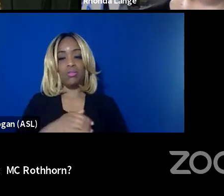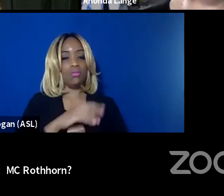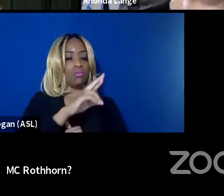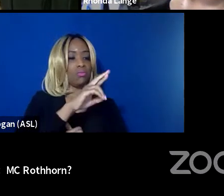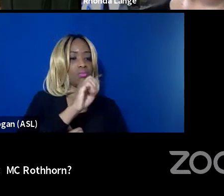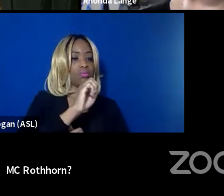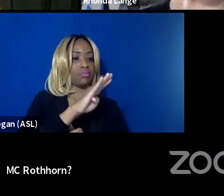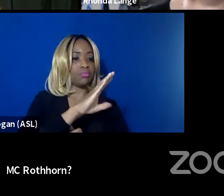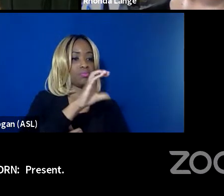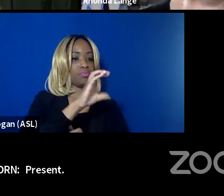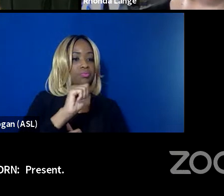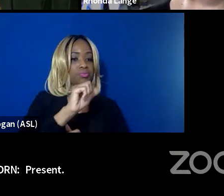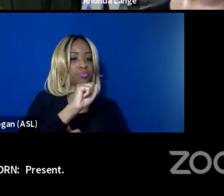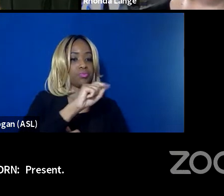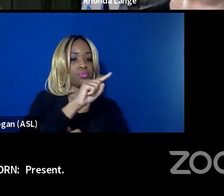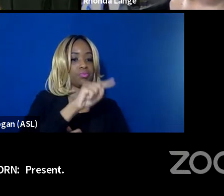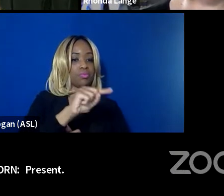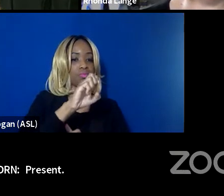Rebecca Satella.